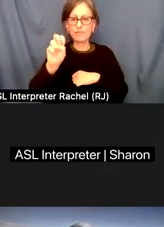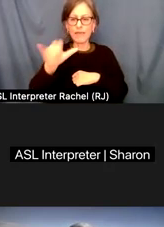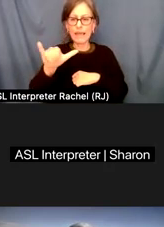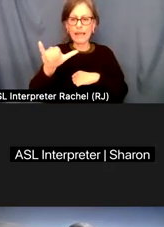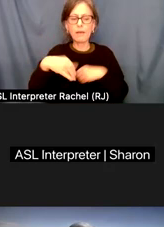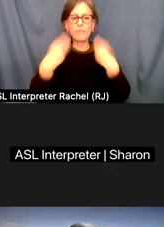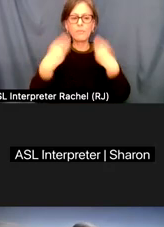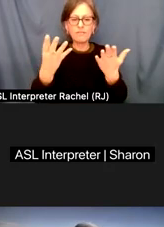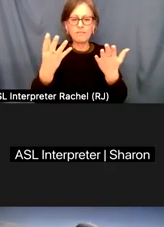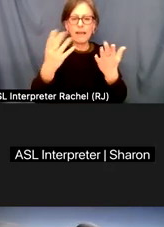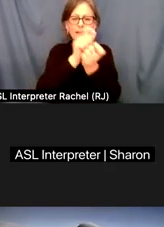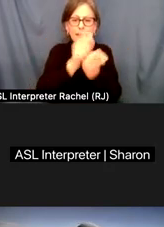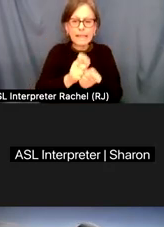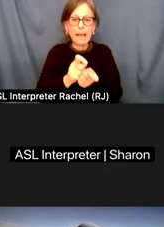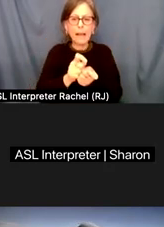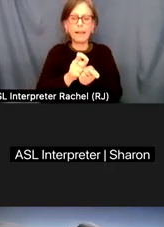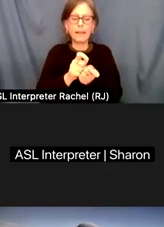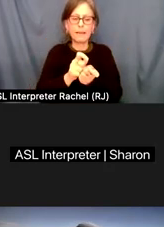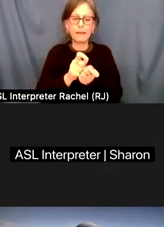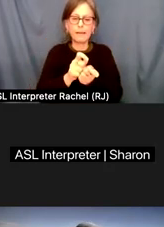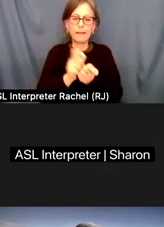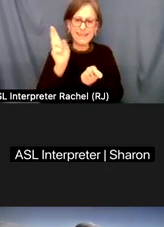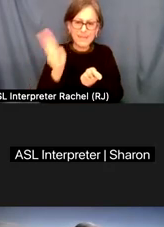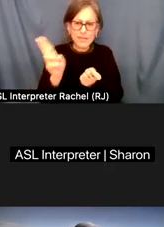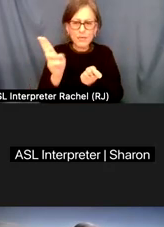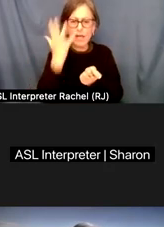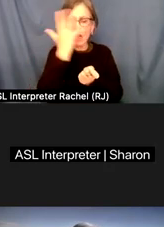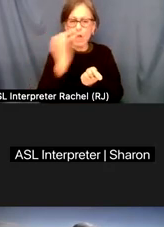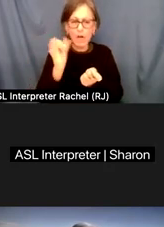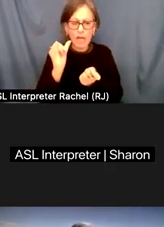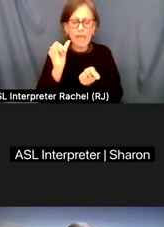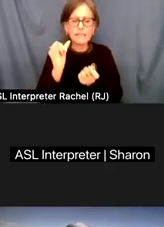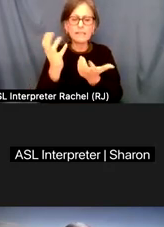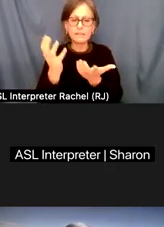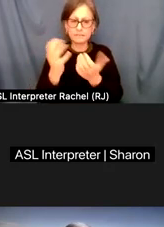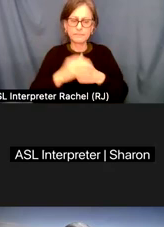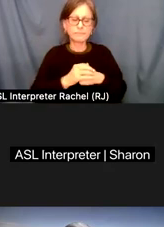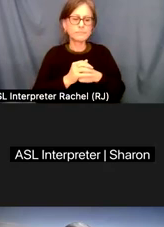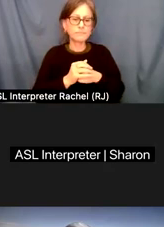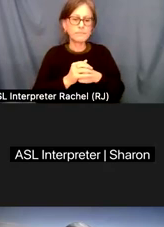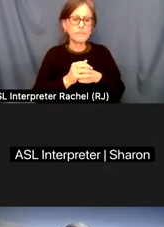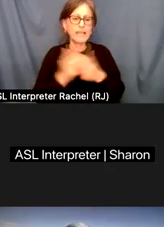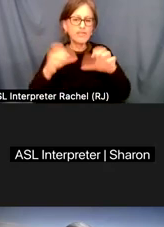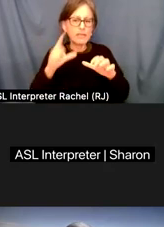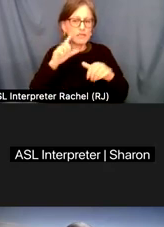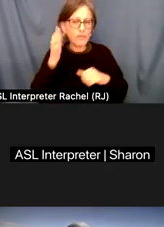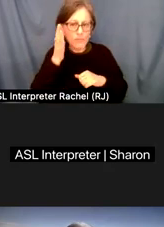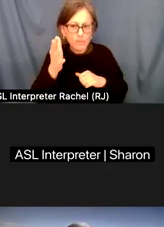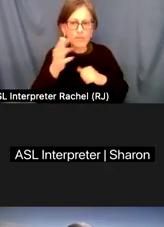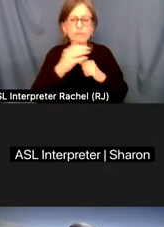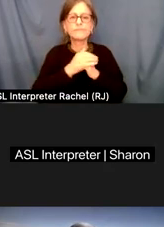of what the past earthquake history has been on faults, what the likelihood for future earthquakes